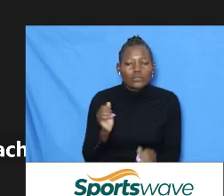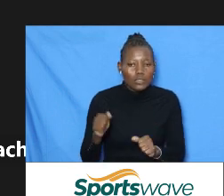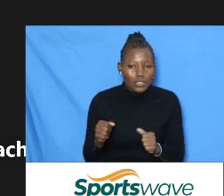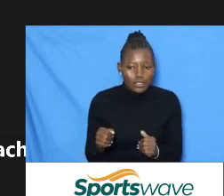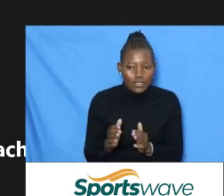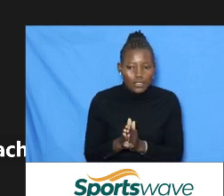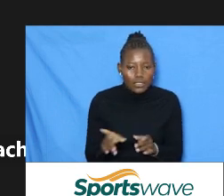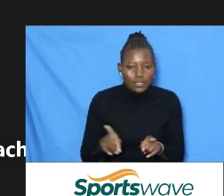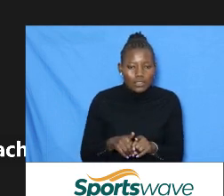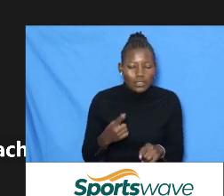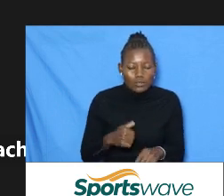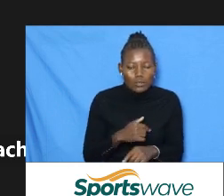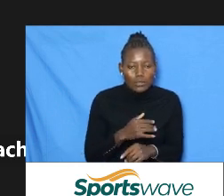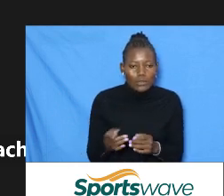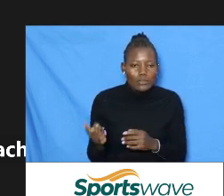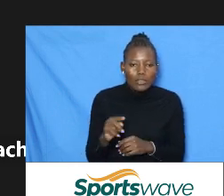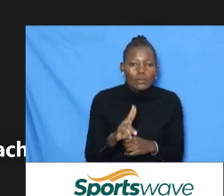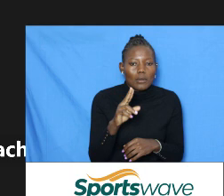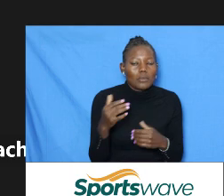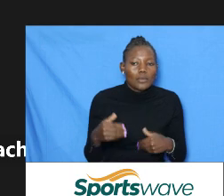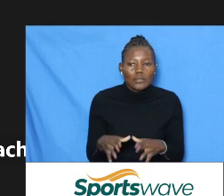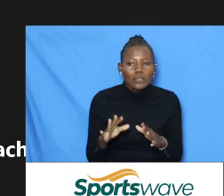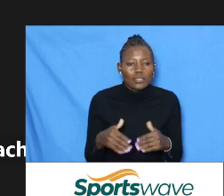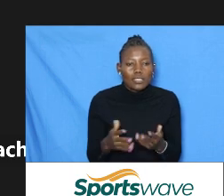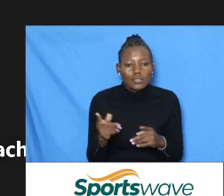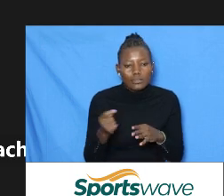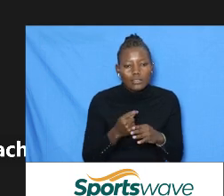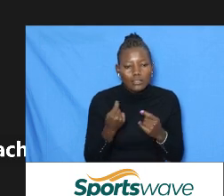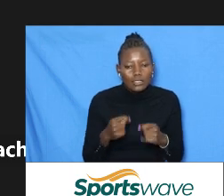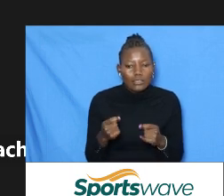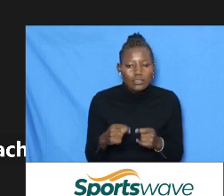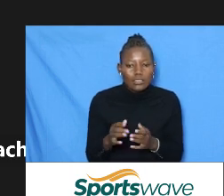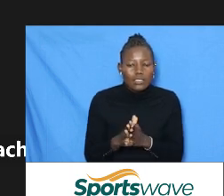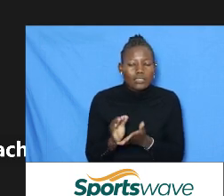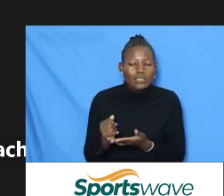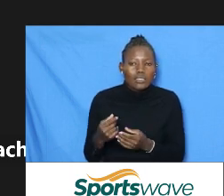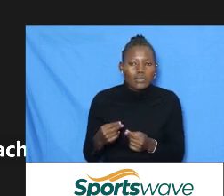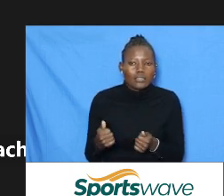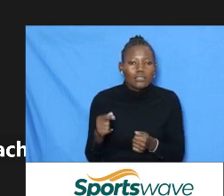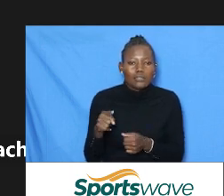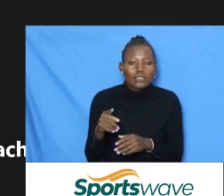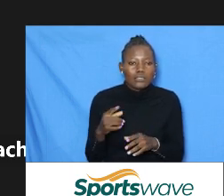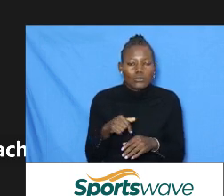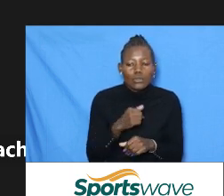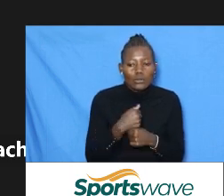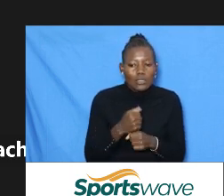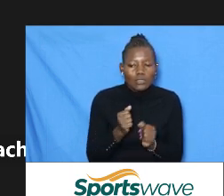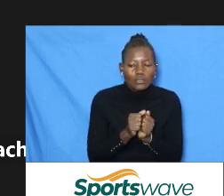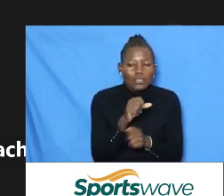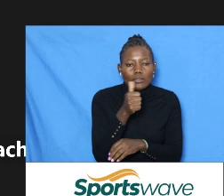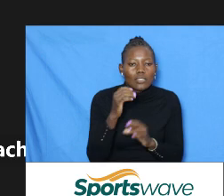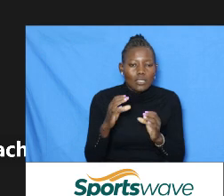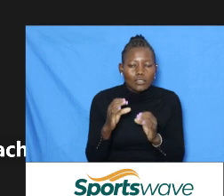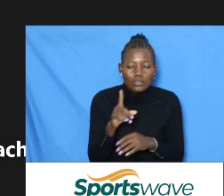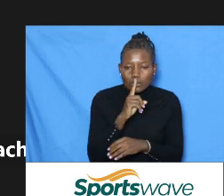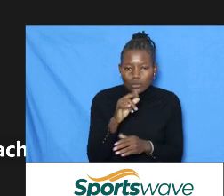and we've come up with ways to try and mitigate this. We are working with other coaches too, like such forums, just